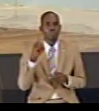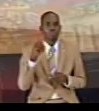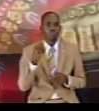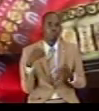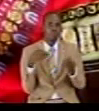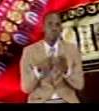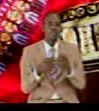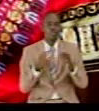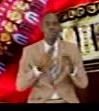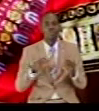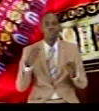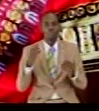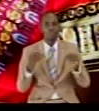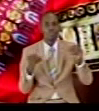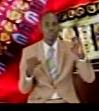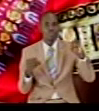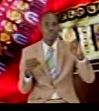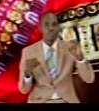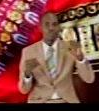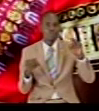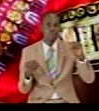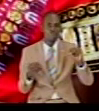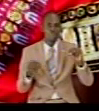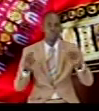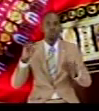against Judah. Tell me.